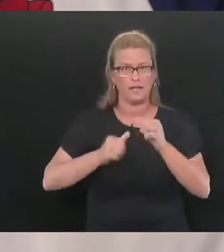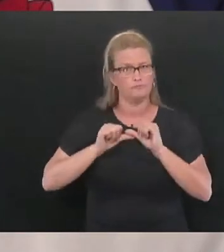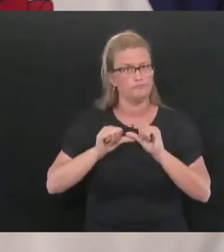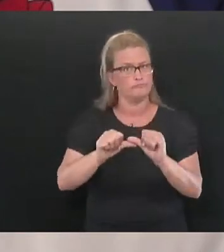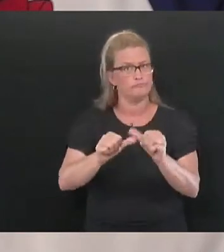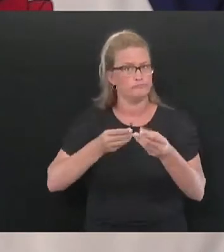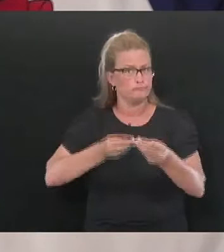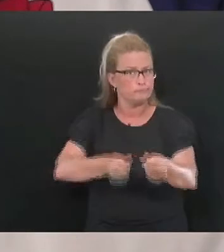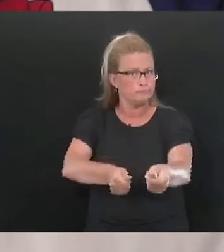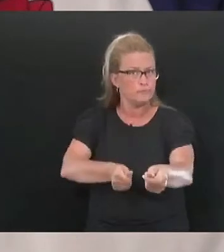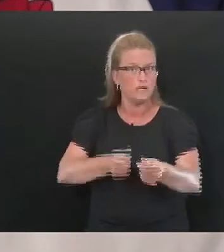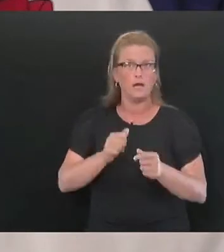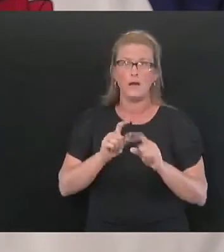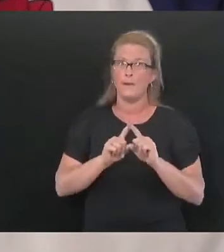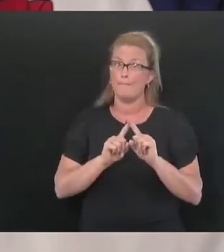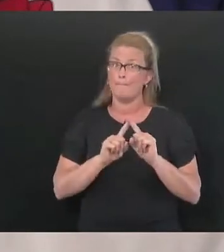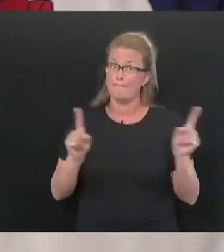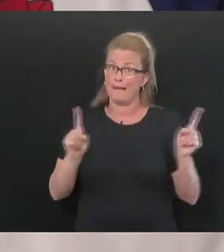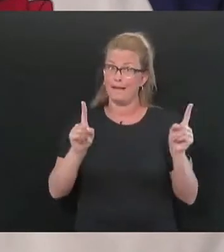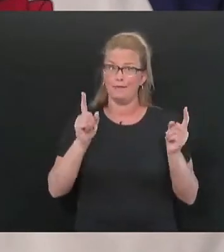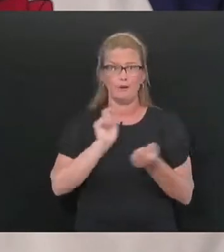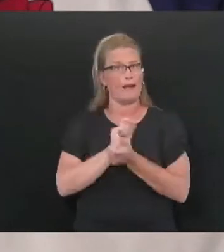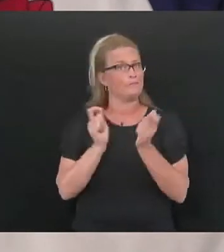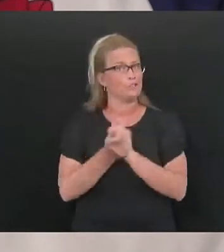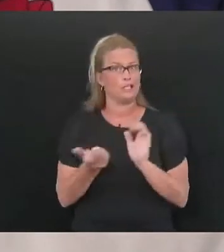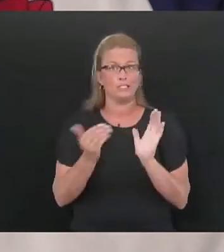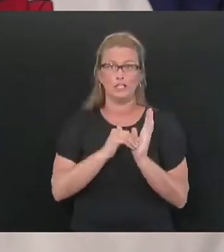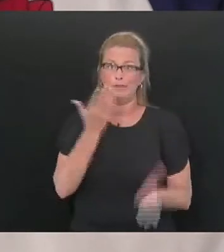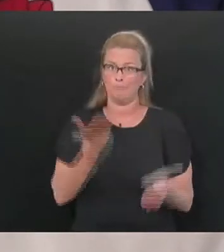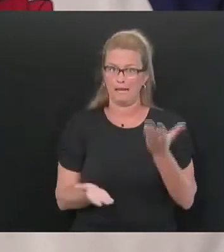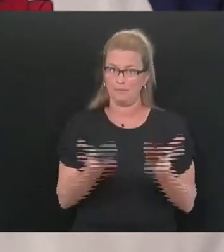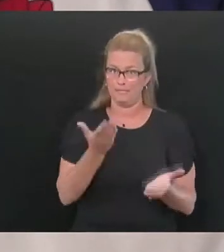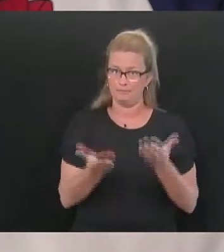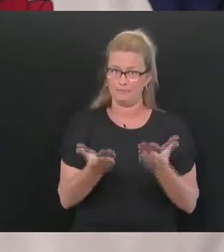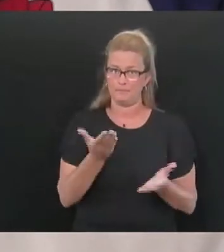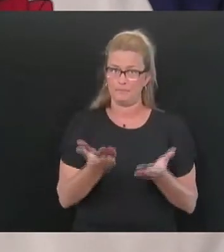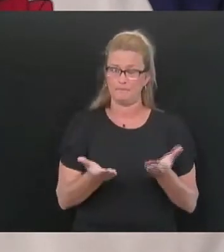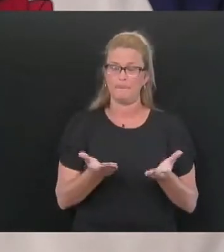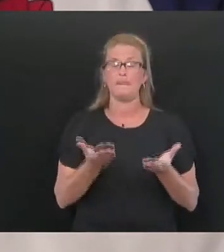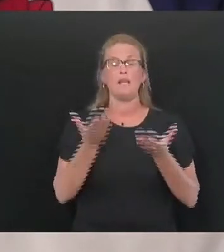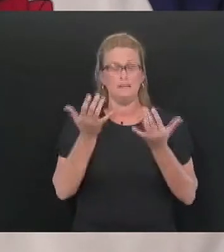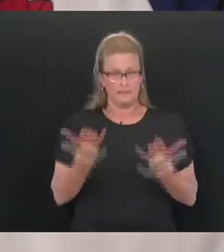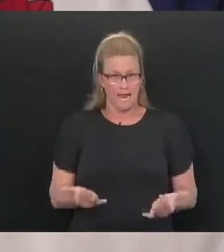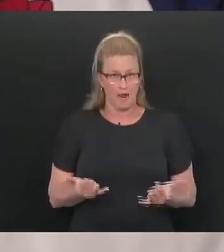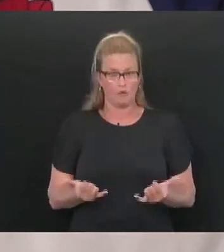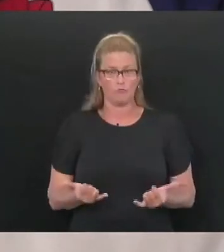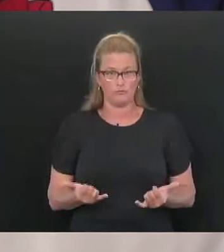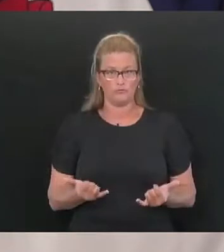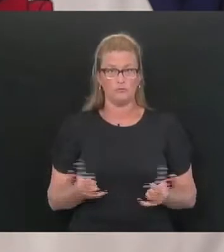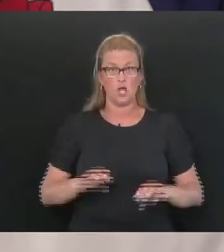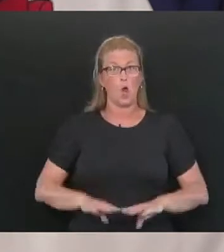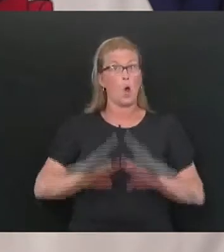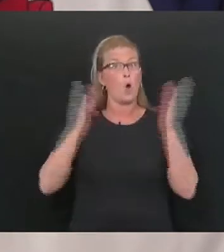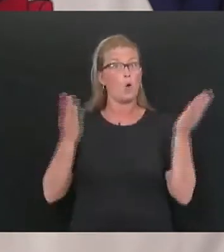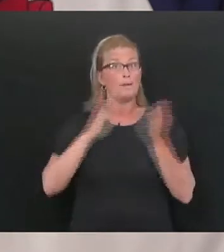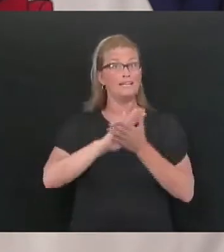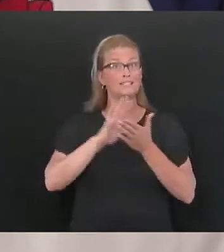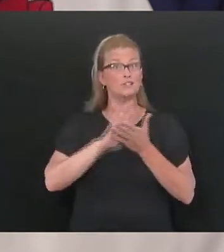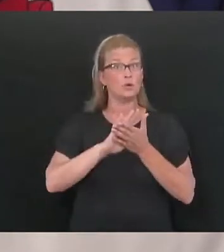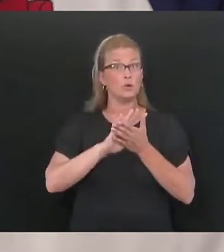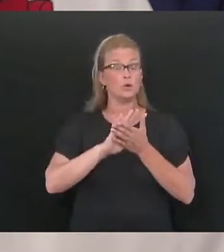and everything, but we may very well have to change again. Now, from the standpoint of reopening our schools, it